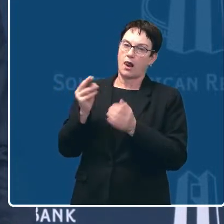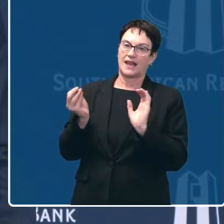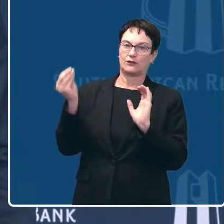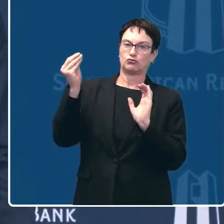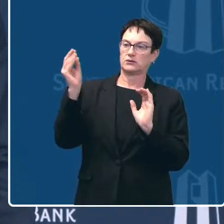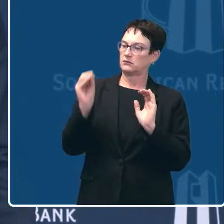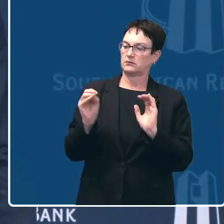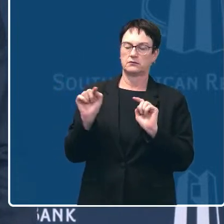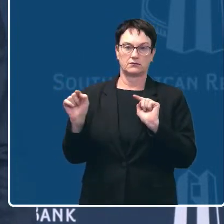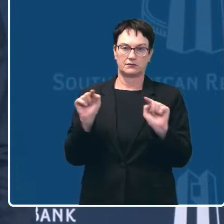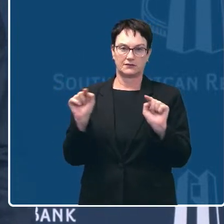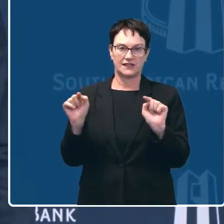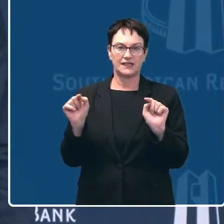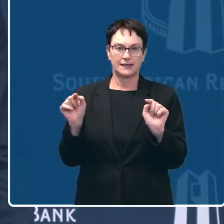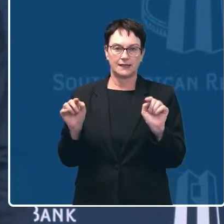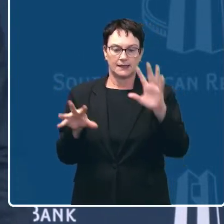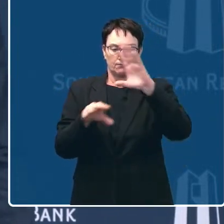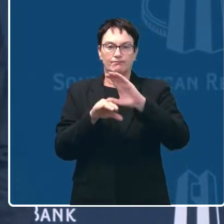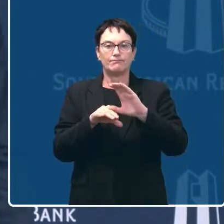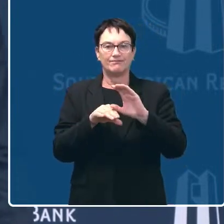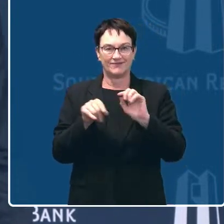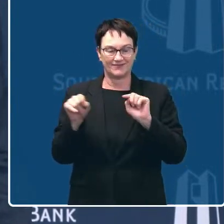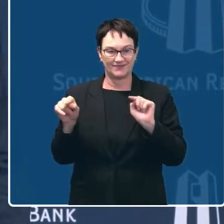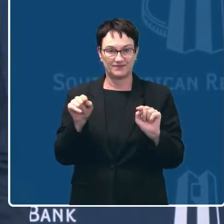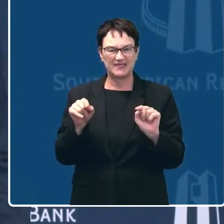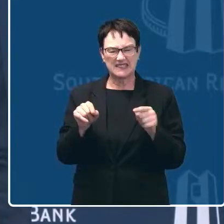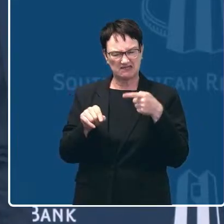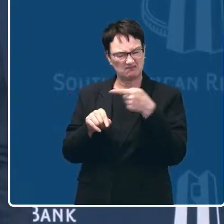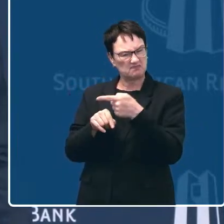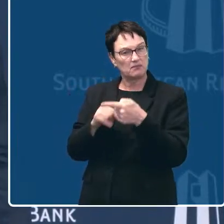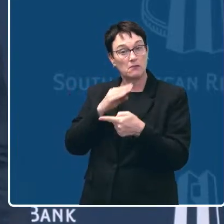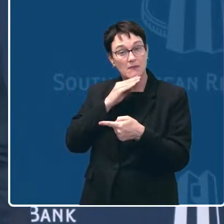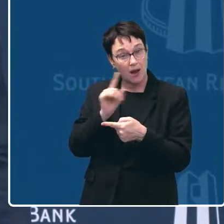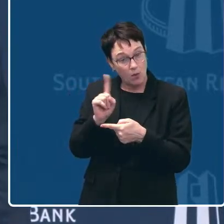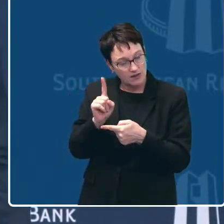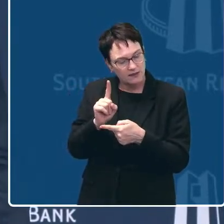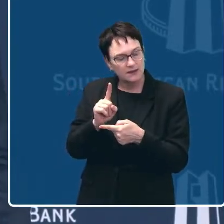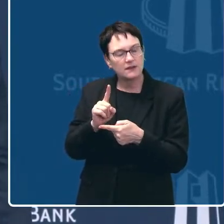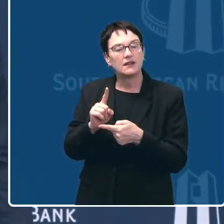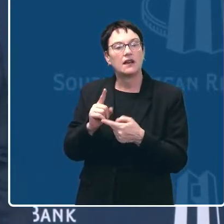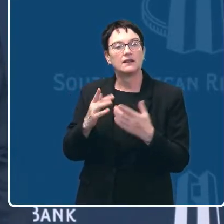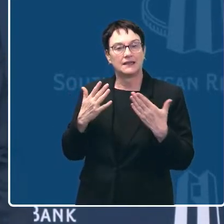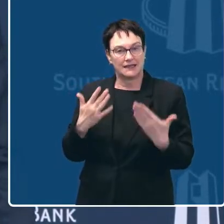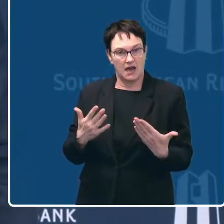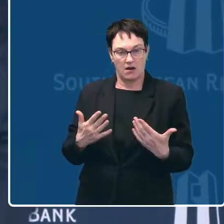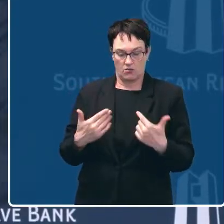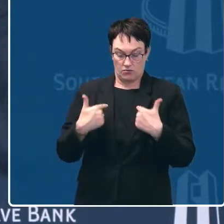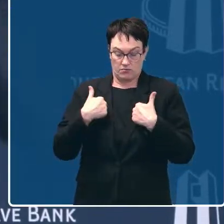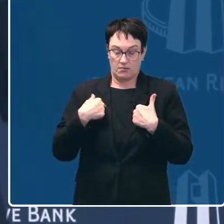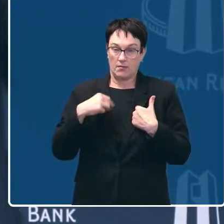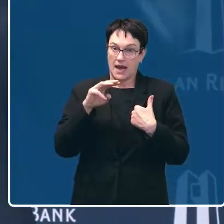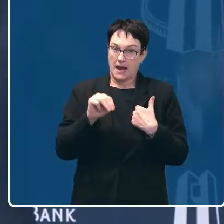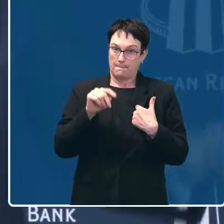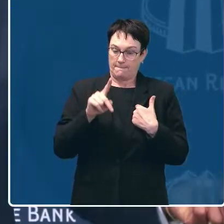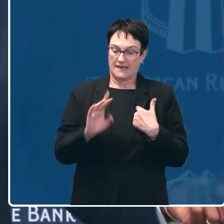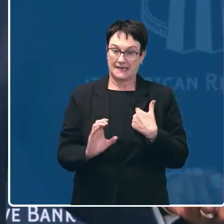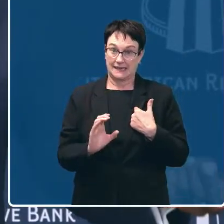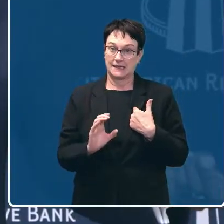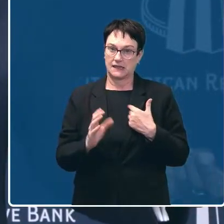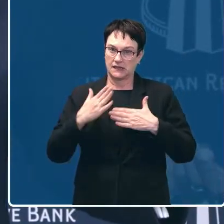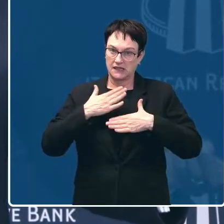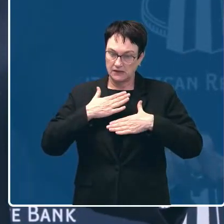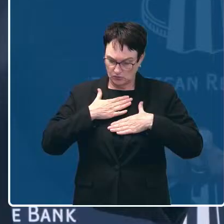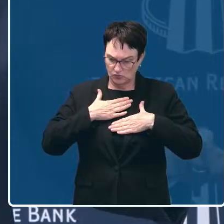That neutral real interest rate is the interest rate at which monetary policy does not stimulate